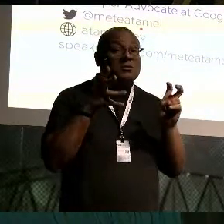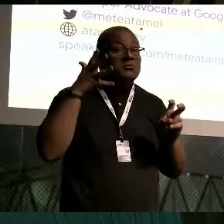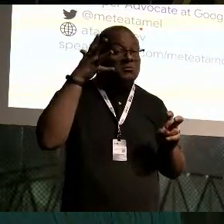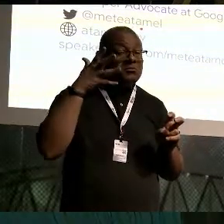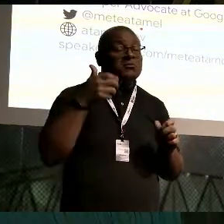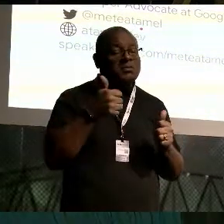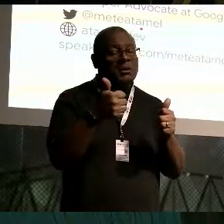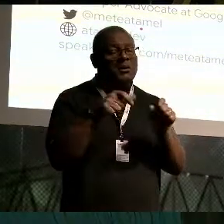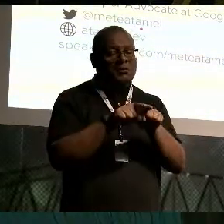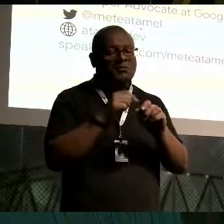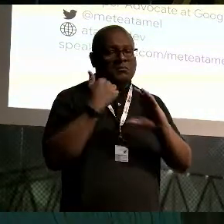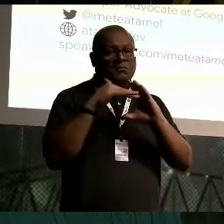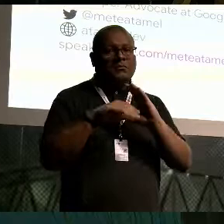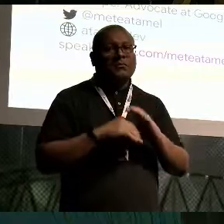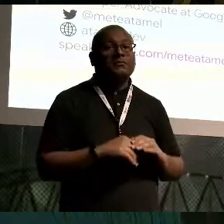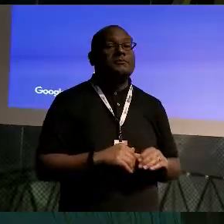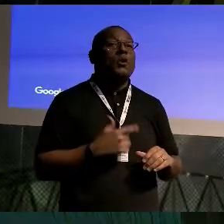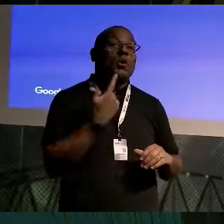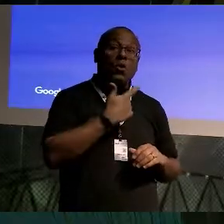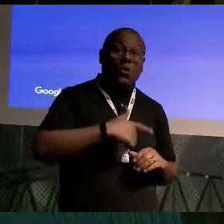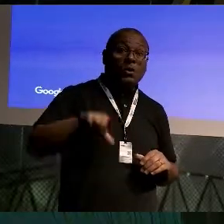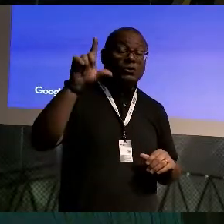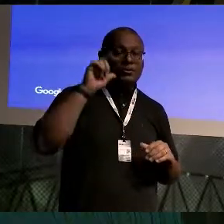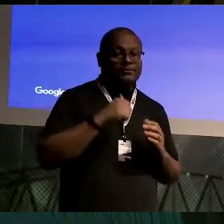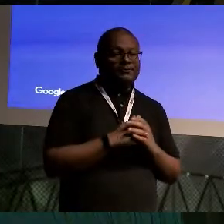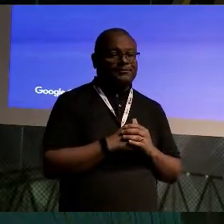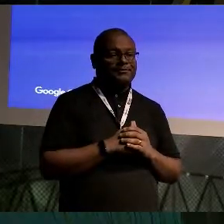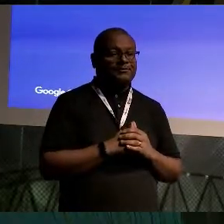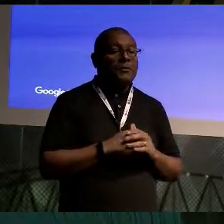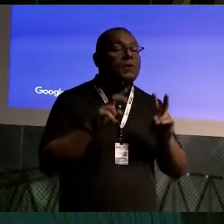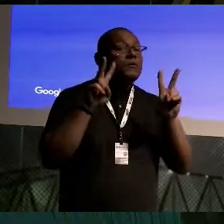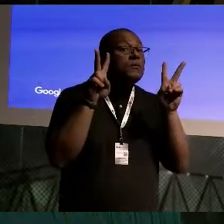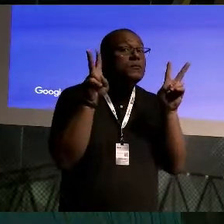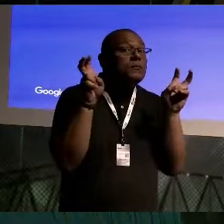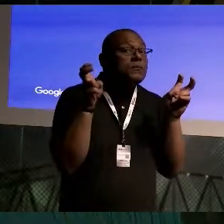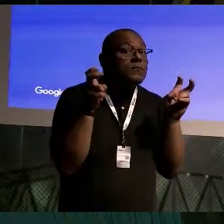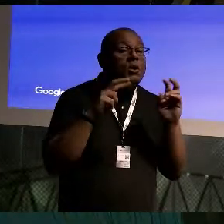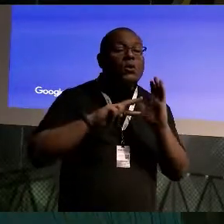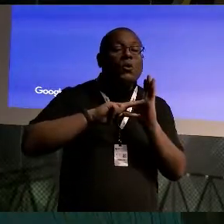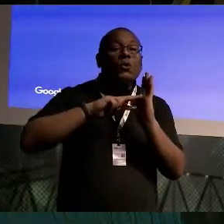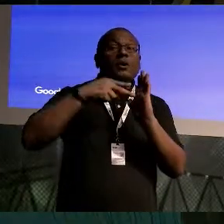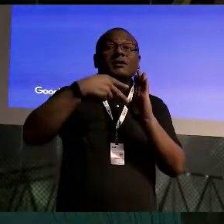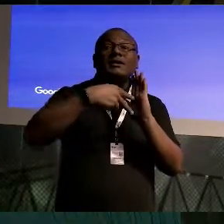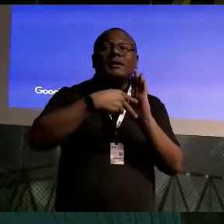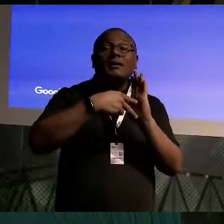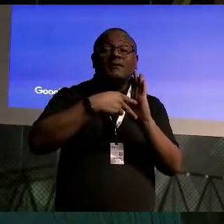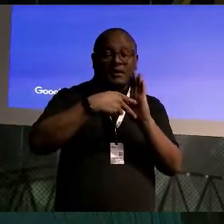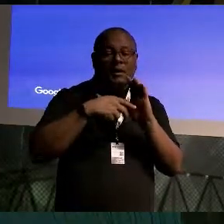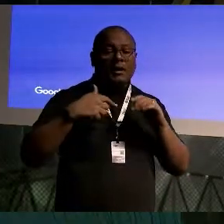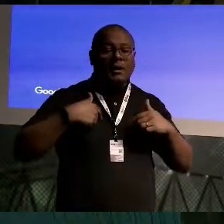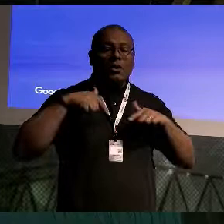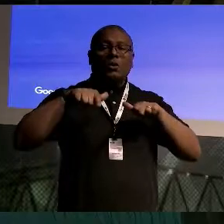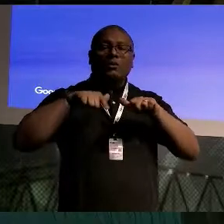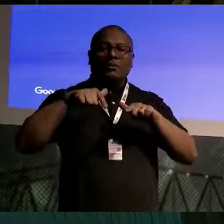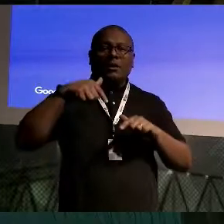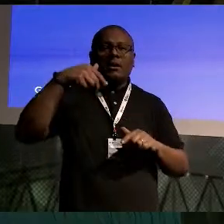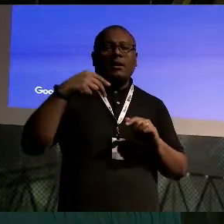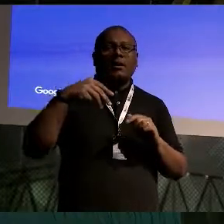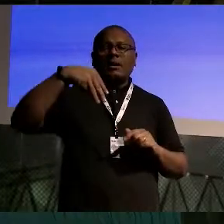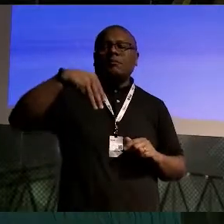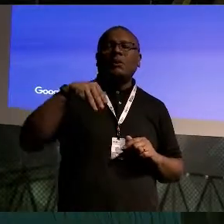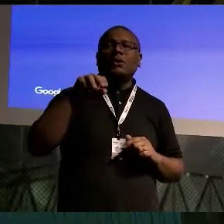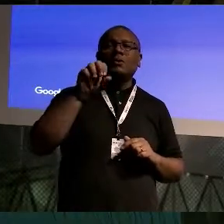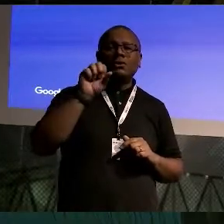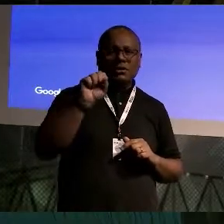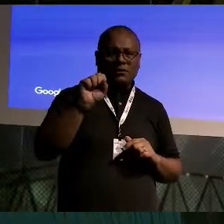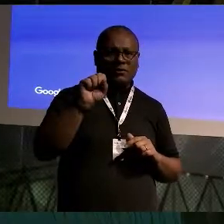well. So first, let's talk about what I mean by service orchestration. And then I want